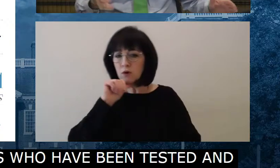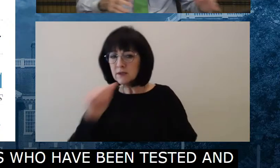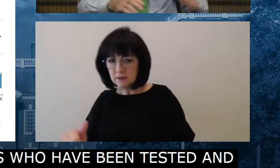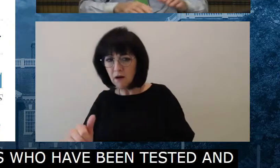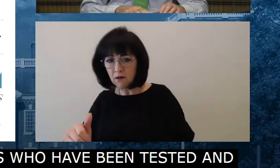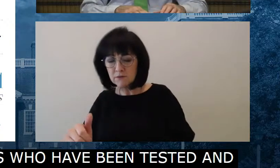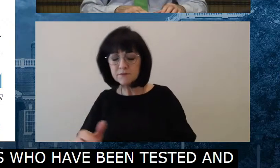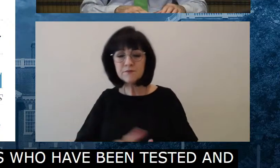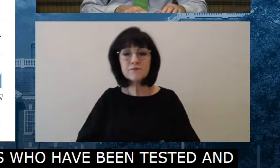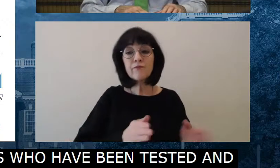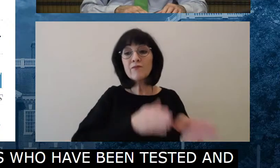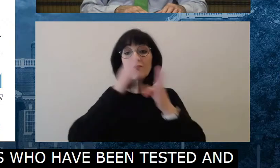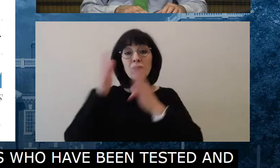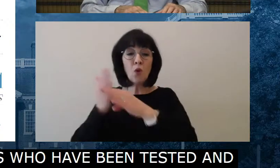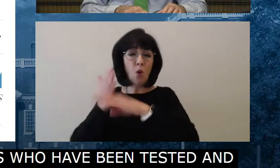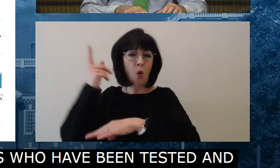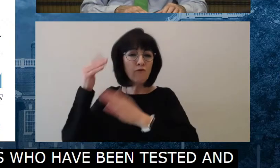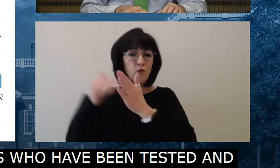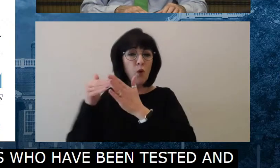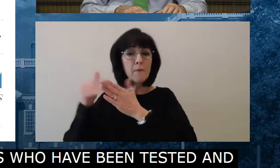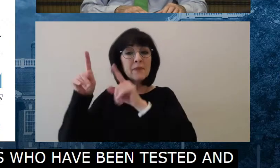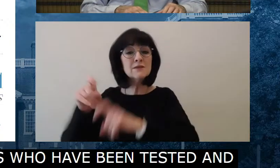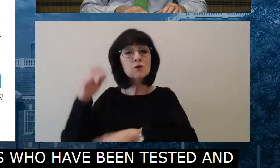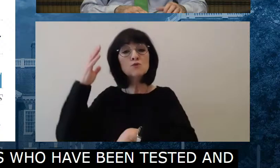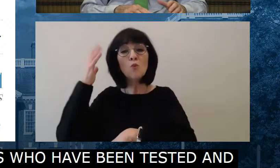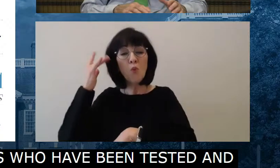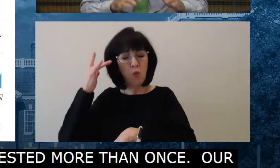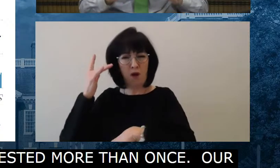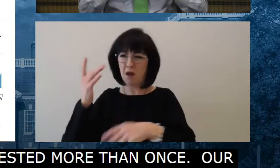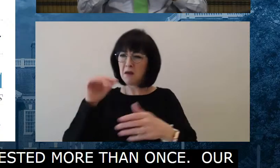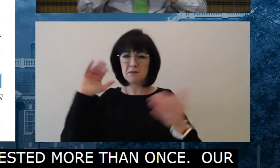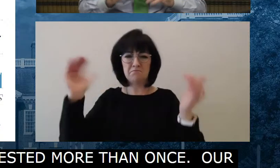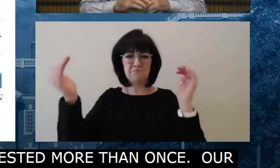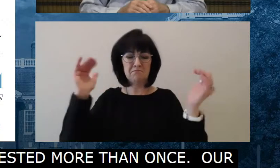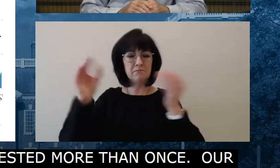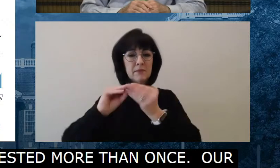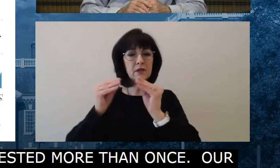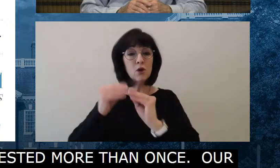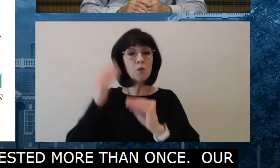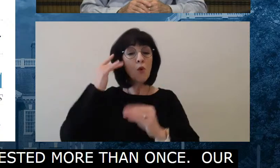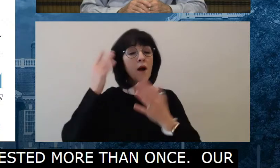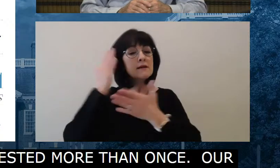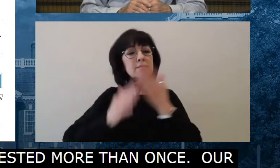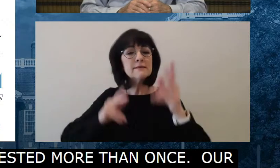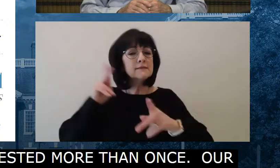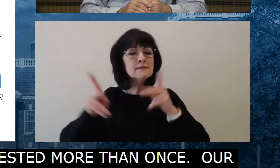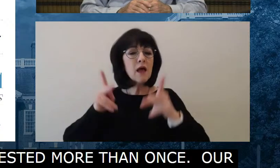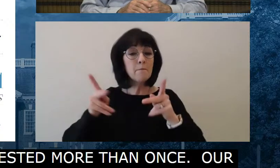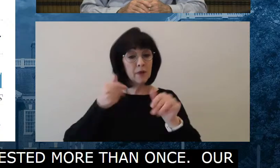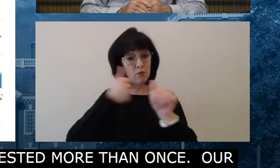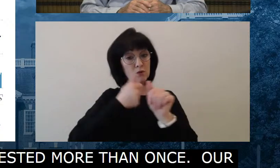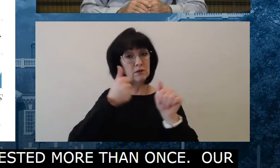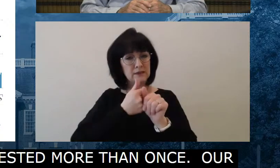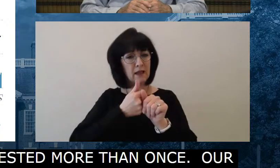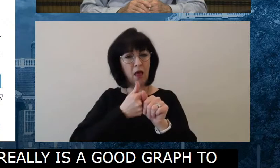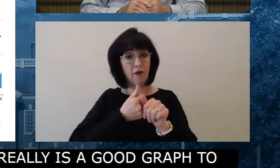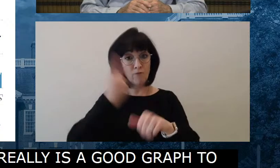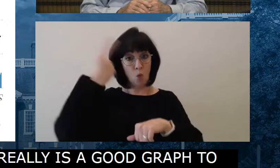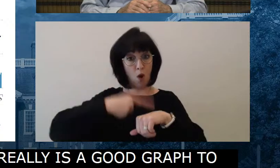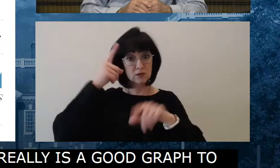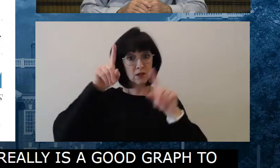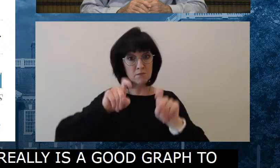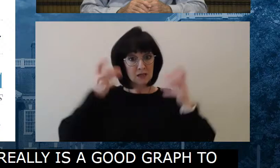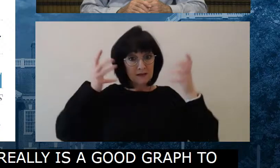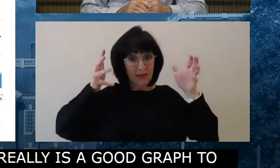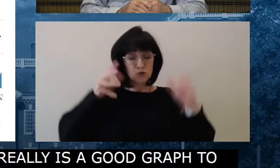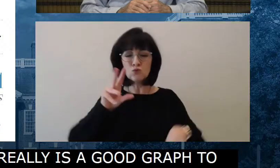which really is a good graph to show the spread and the peaking of the virus back in late April,